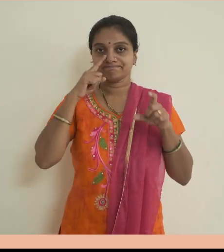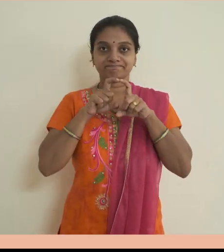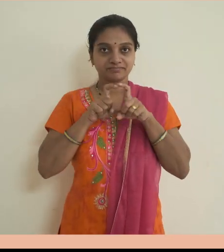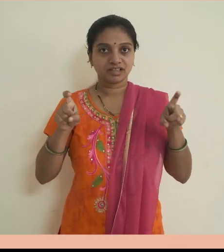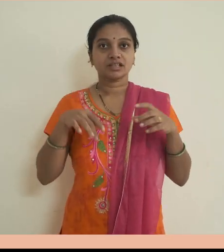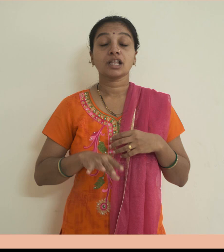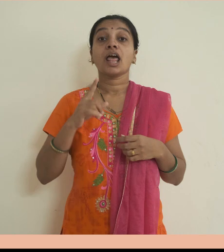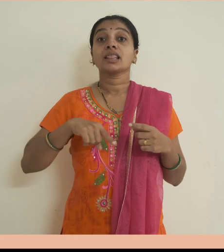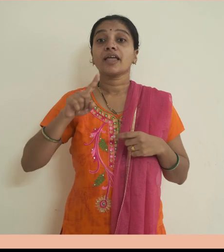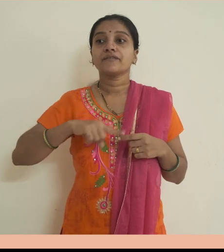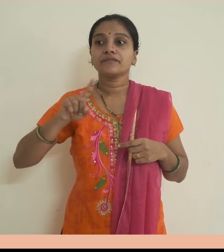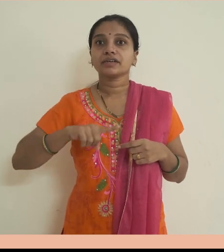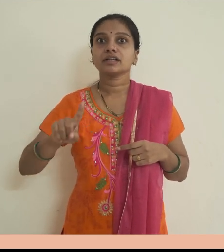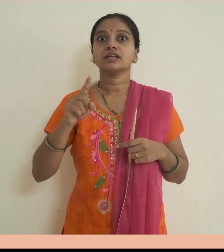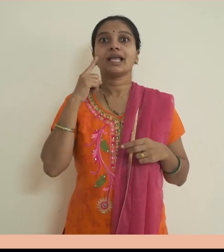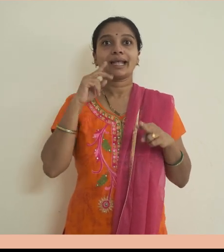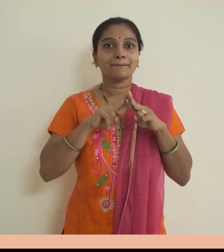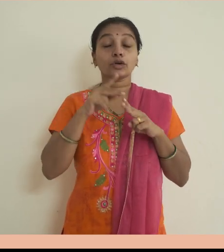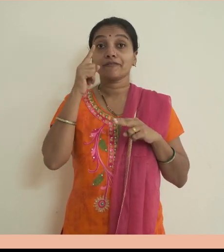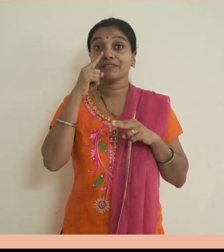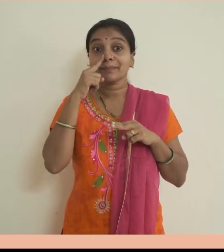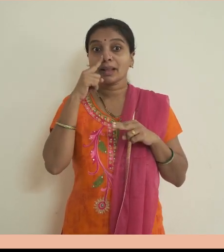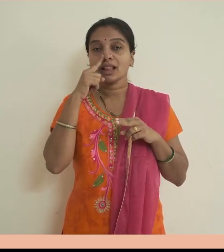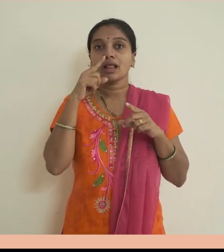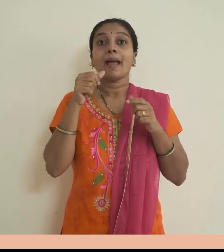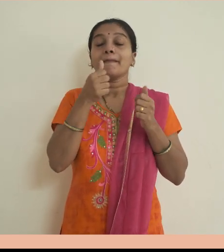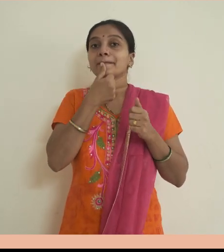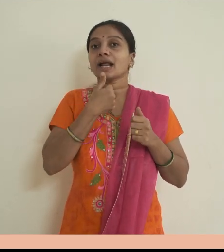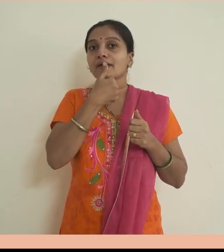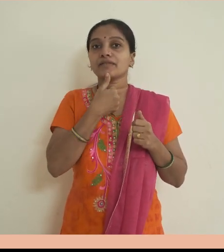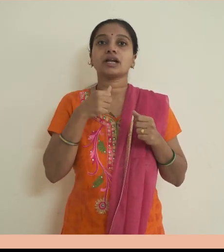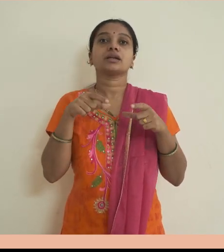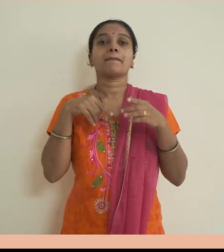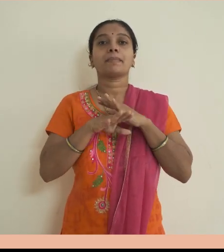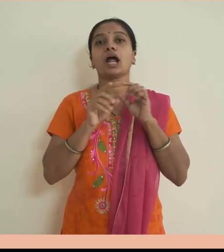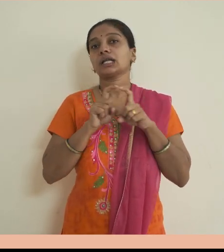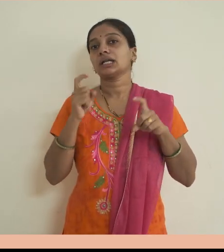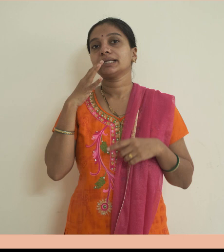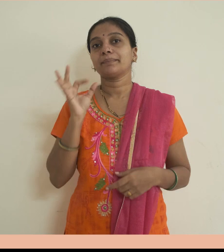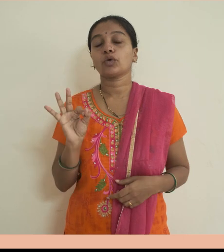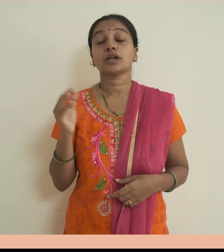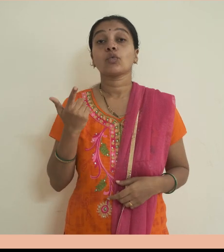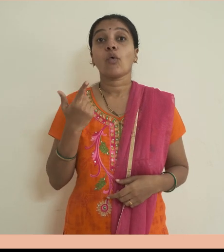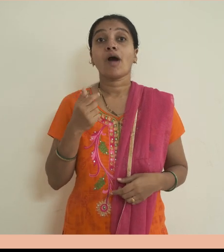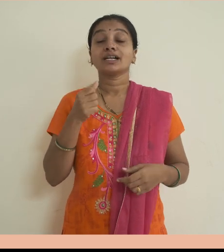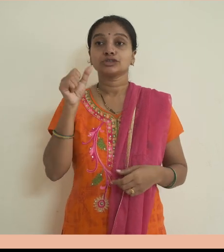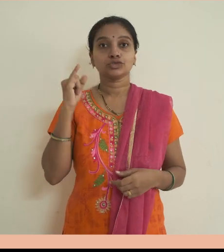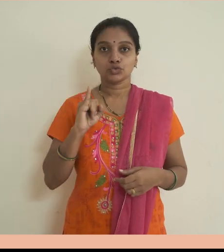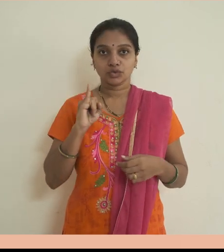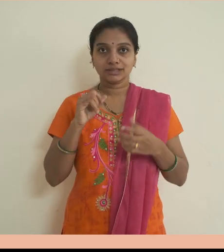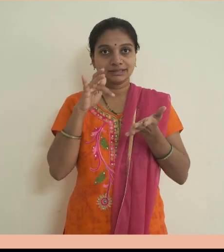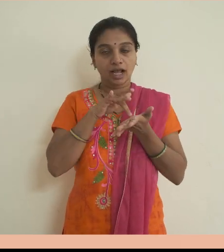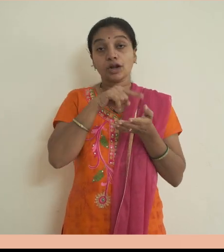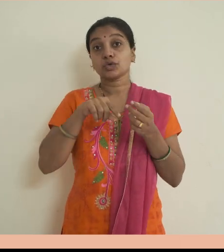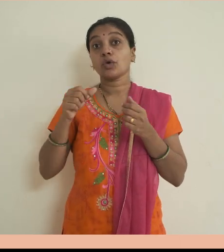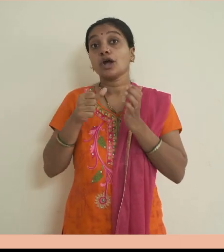Hygiene. One needs to always wash their genital area from forward to backward, that is, from urethra